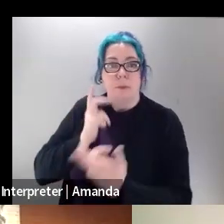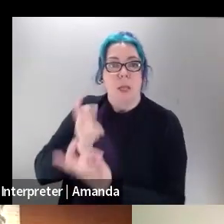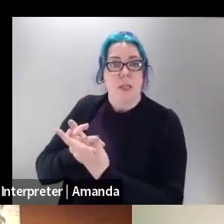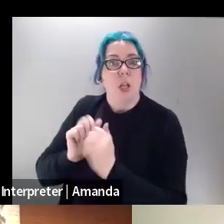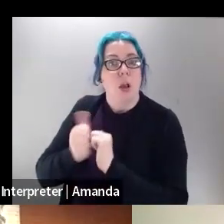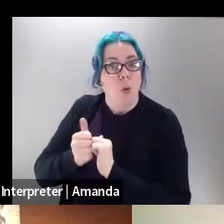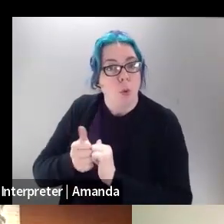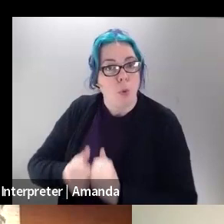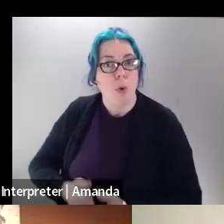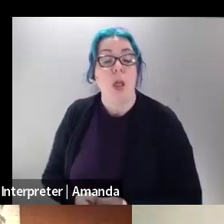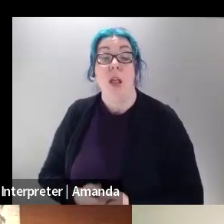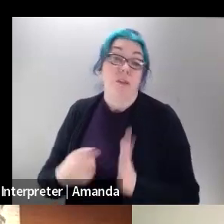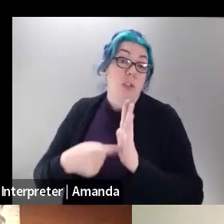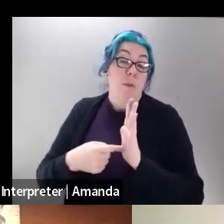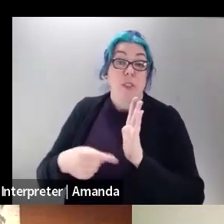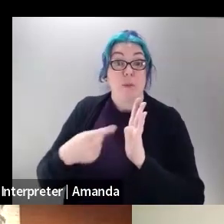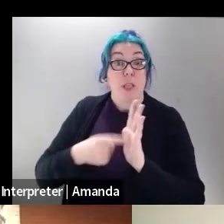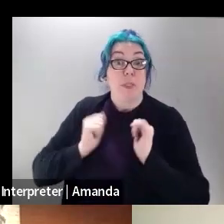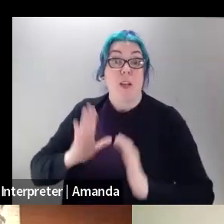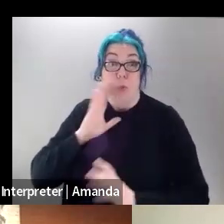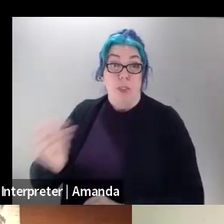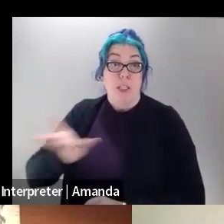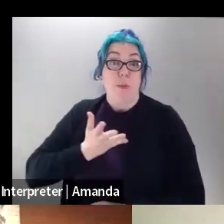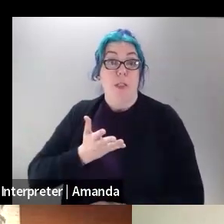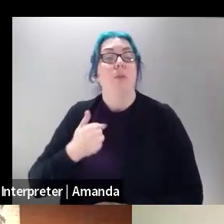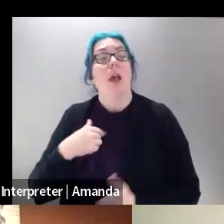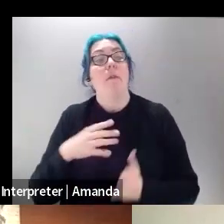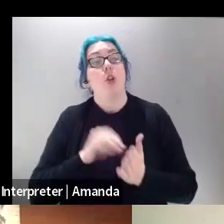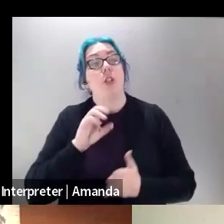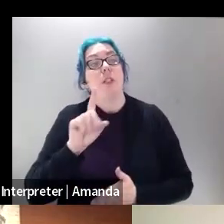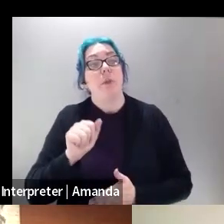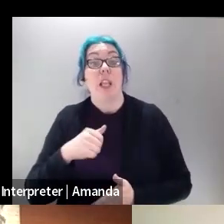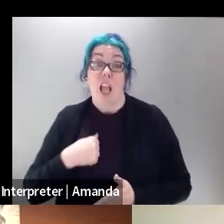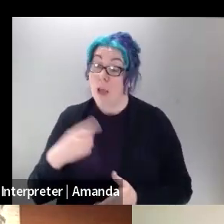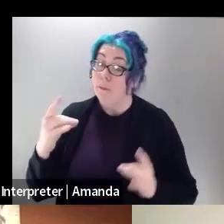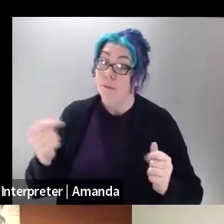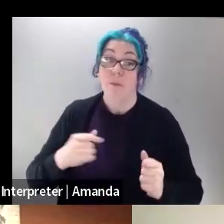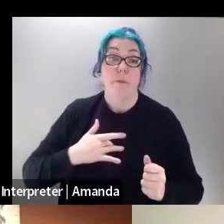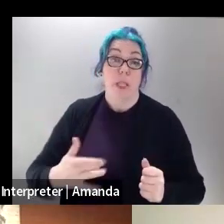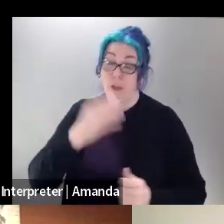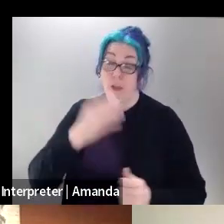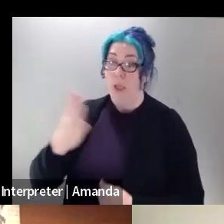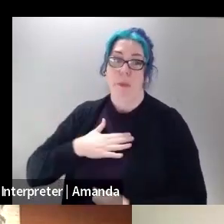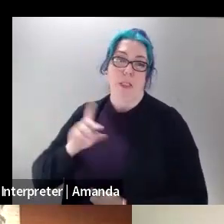have a learning disability. Right off the bat too, I already declare that, like, what my disabilities are.